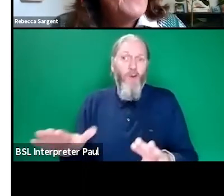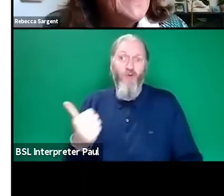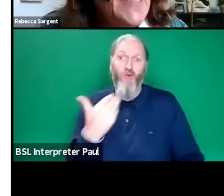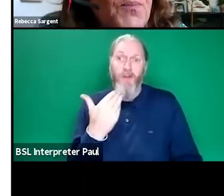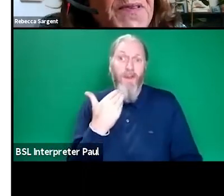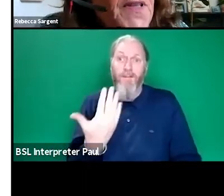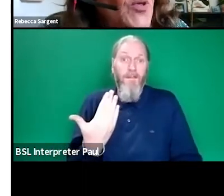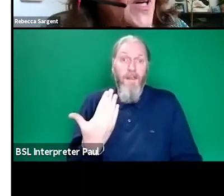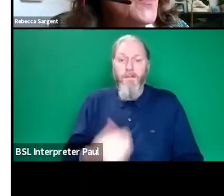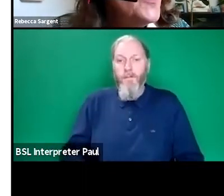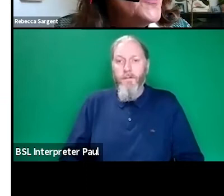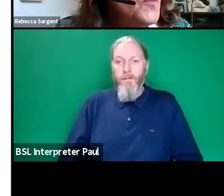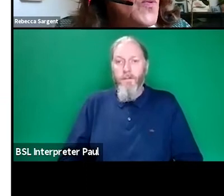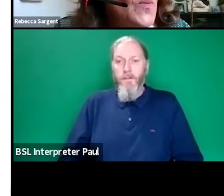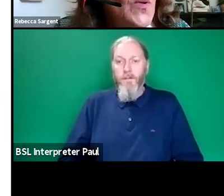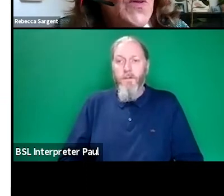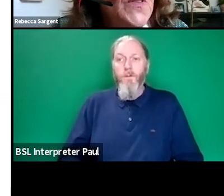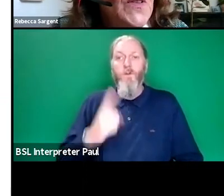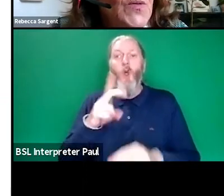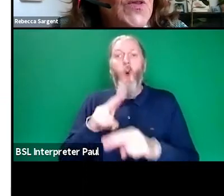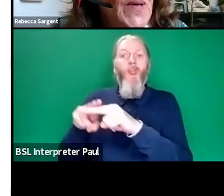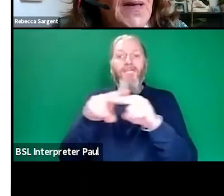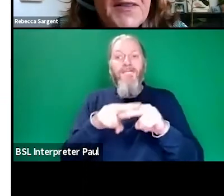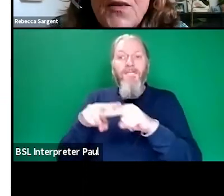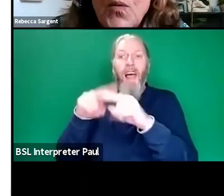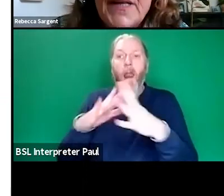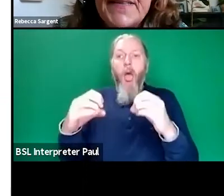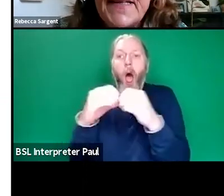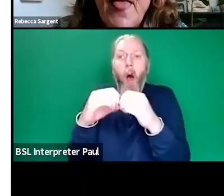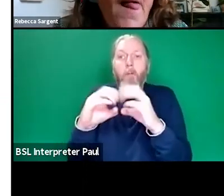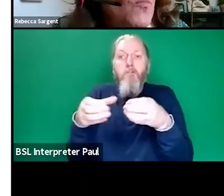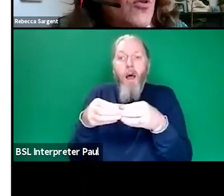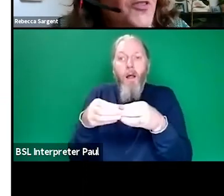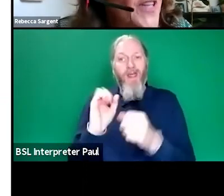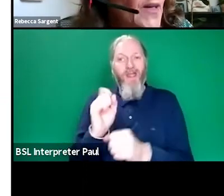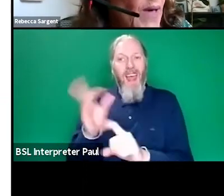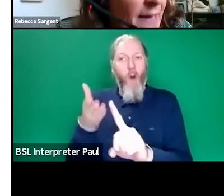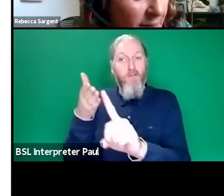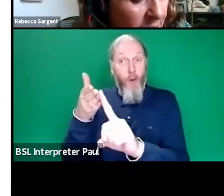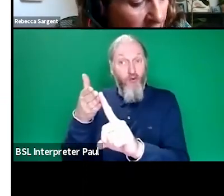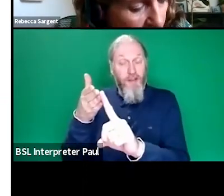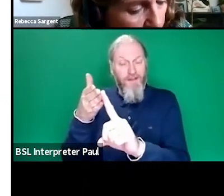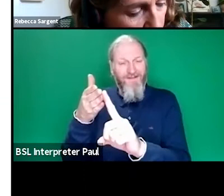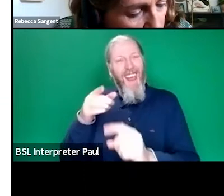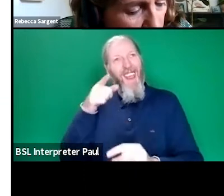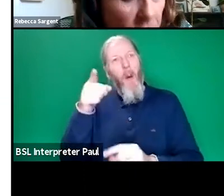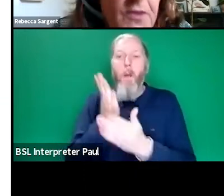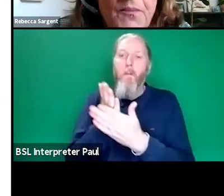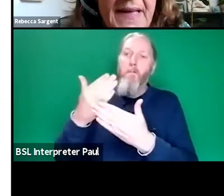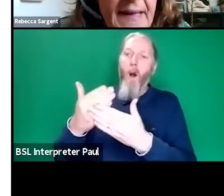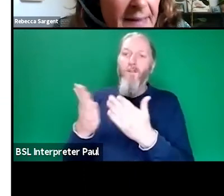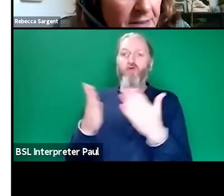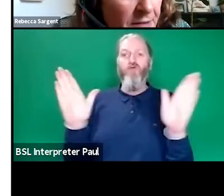So the family hubs approach was part of a wider project plan